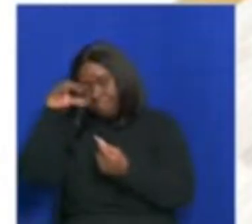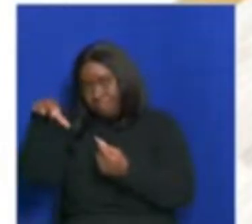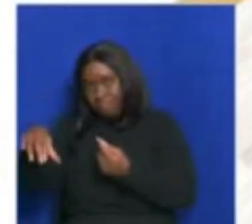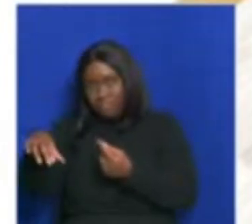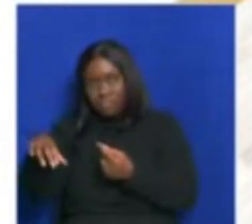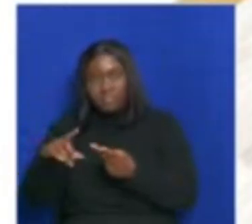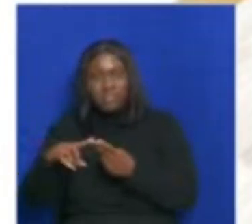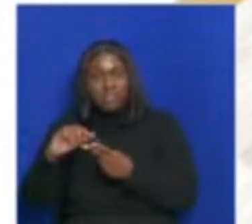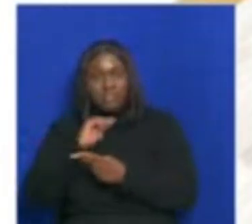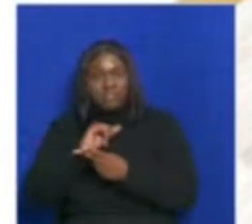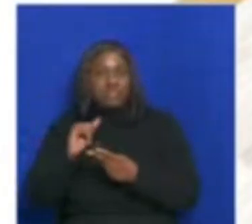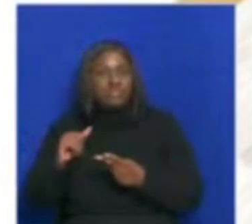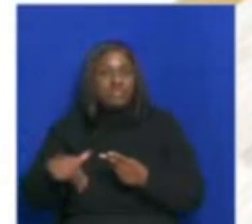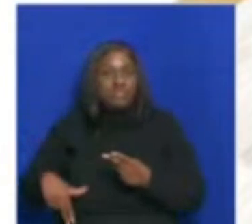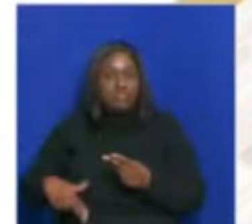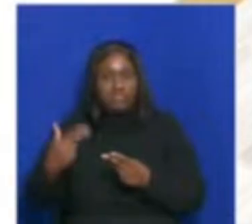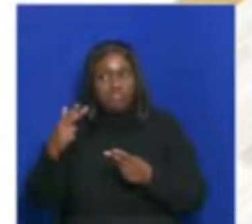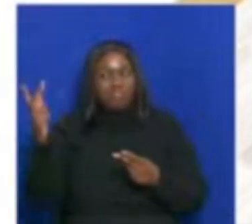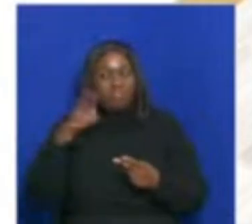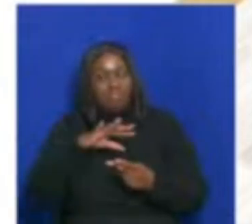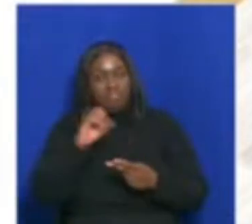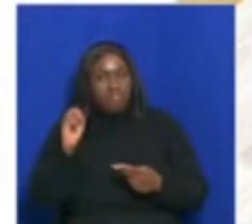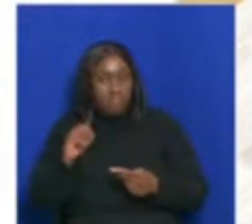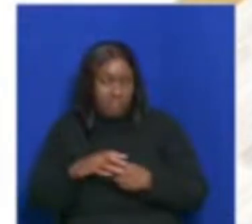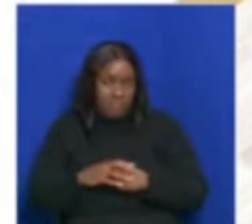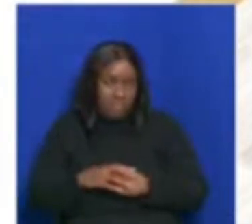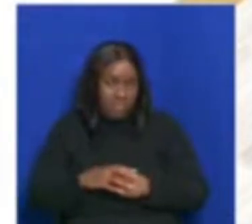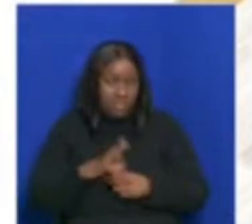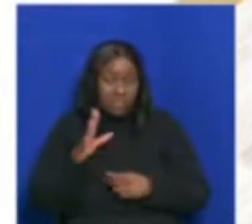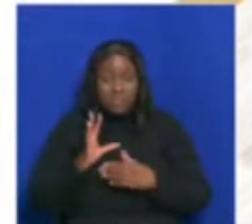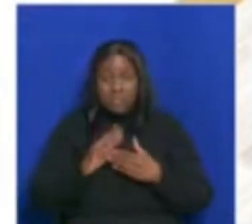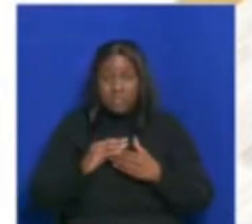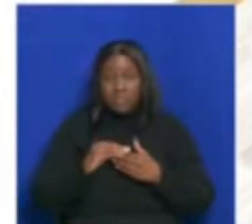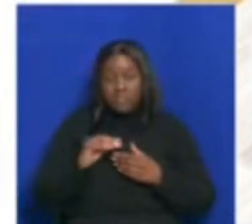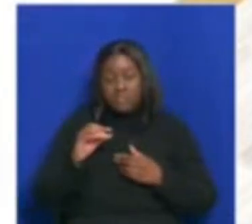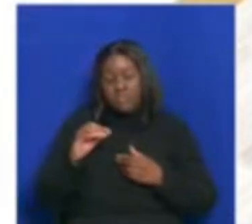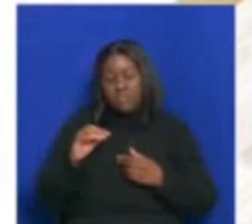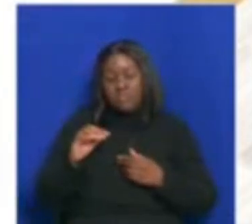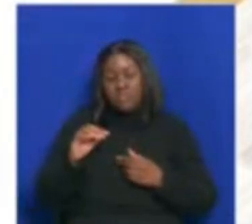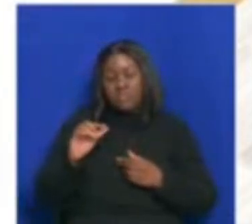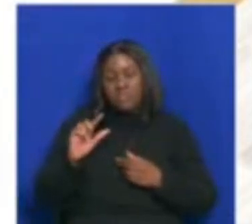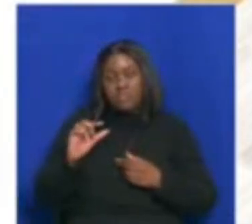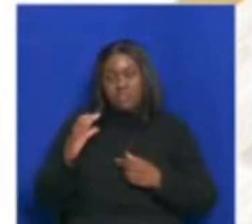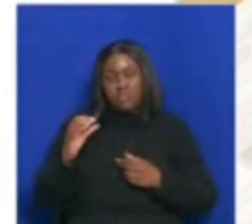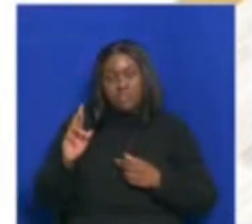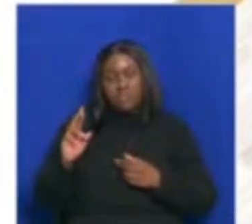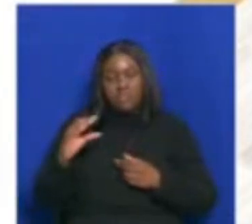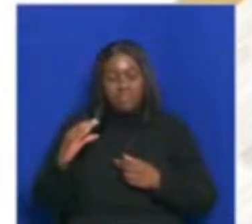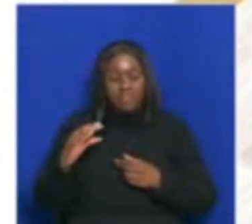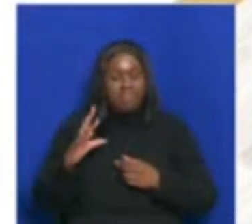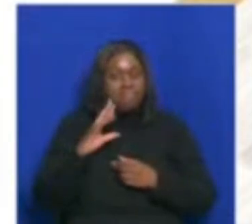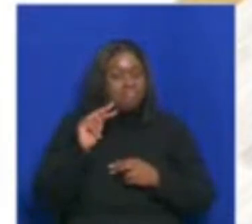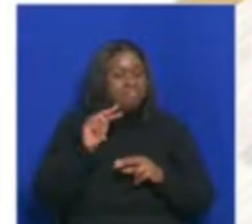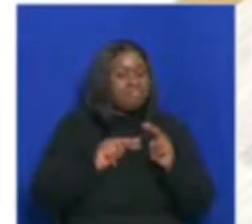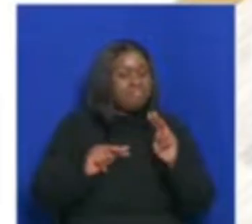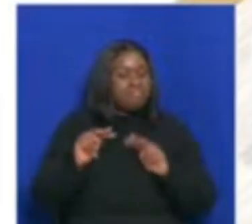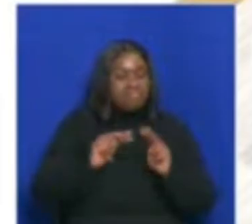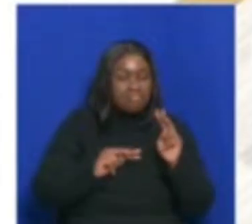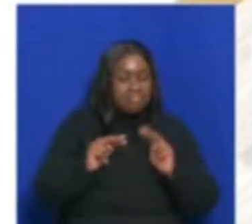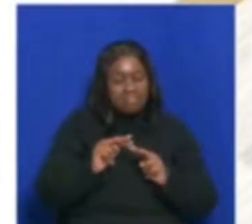the LCRC were busy processing the secondary scene, the members from Captain Rodriguez's task